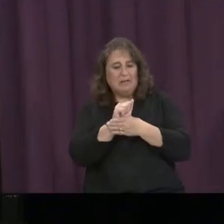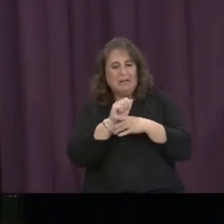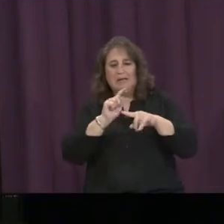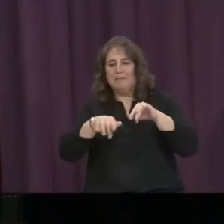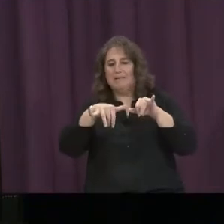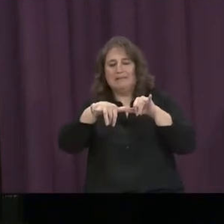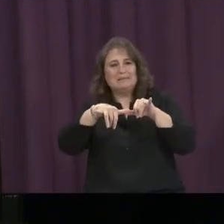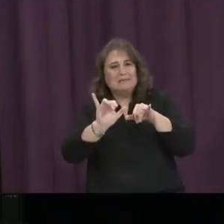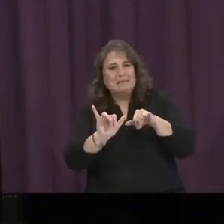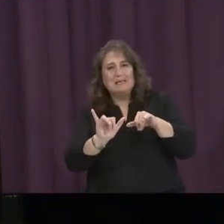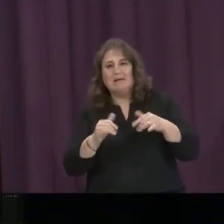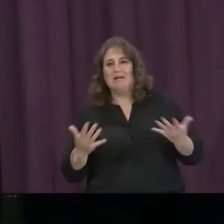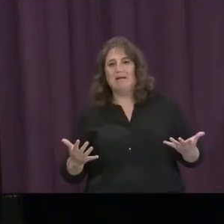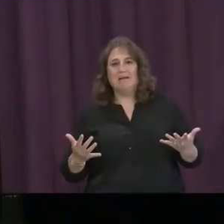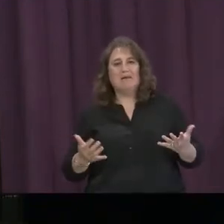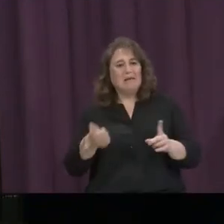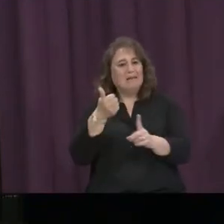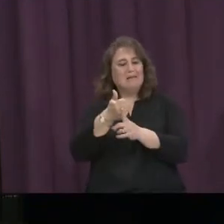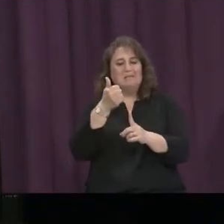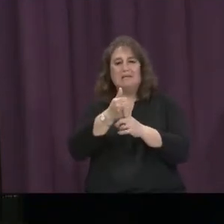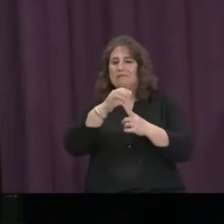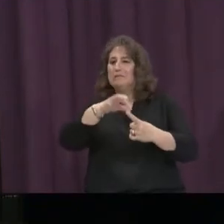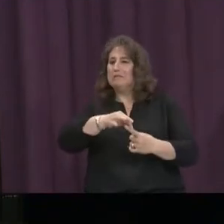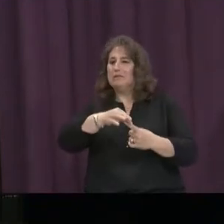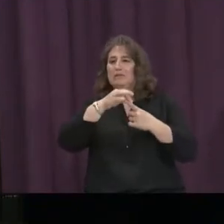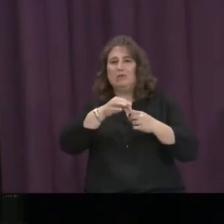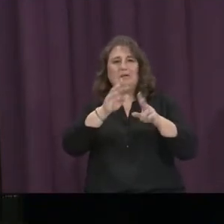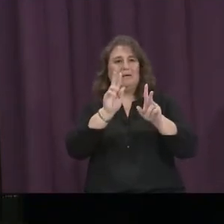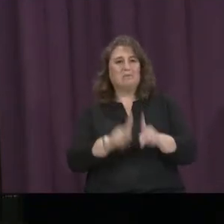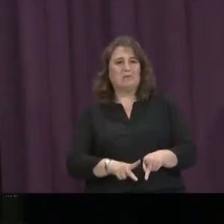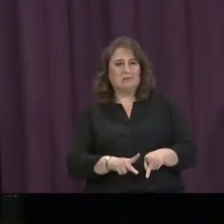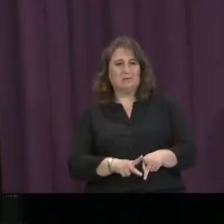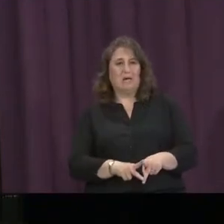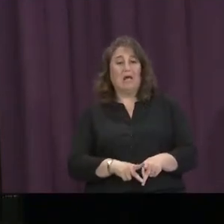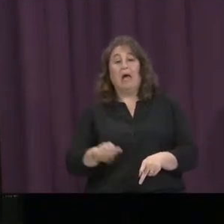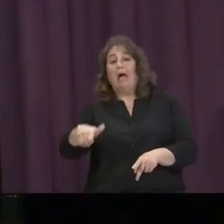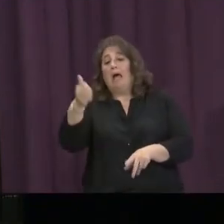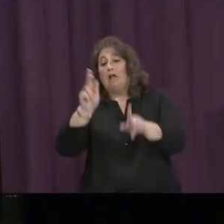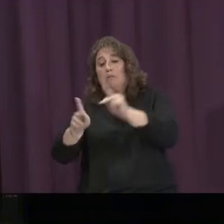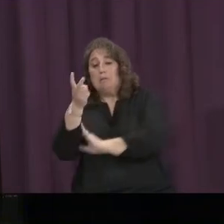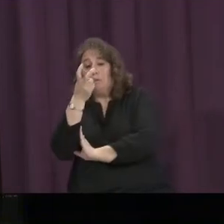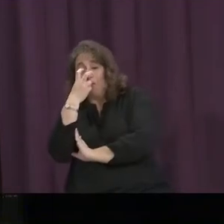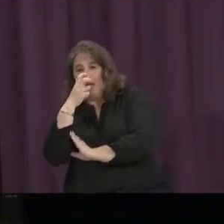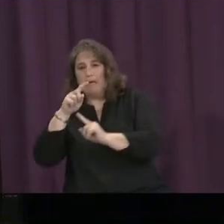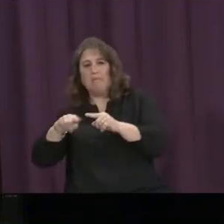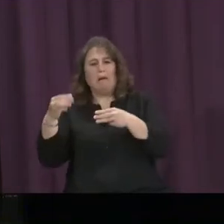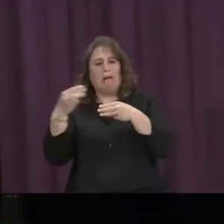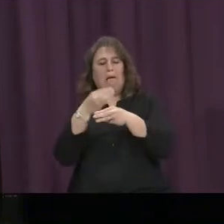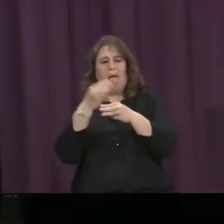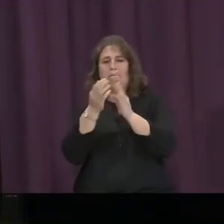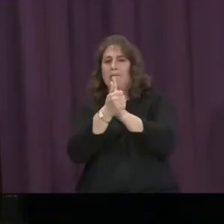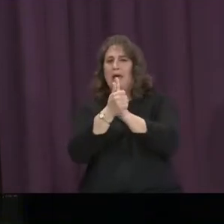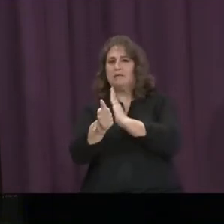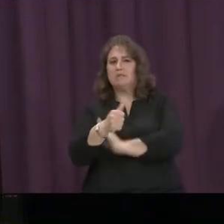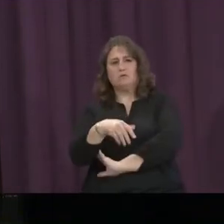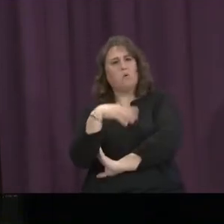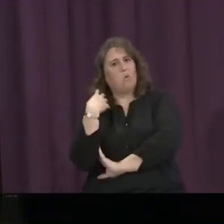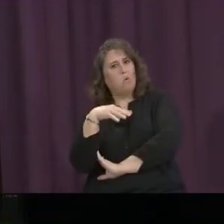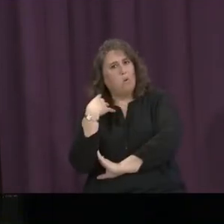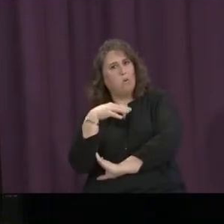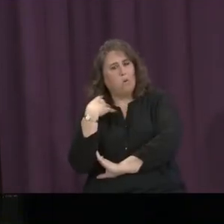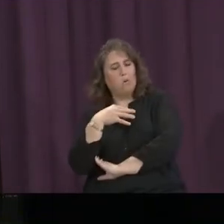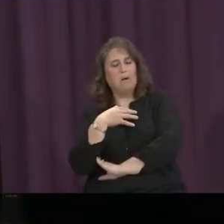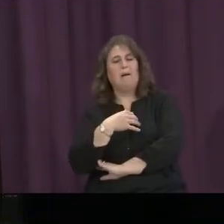that did math, oh gosh, in their heads so awesomely. So it's just some, great opportunities to meet different